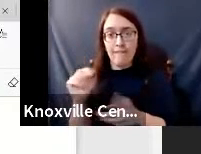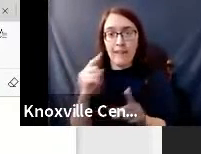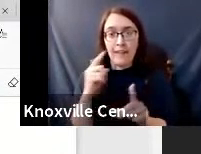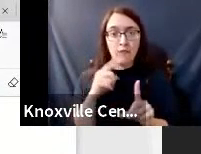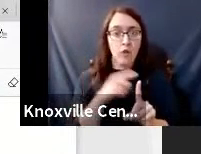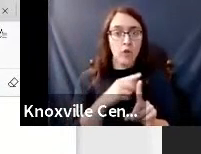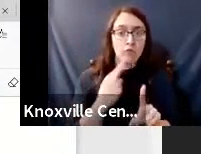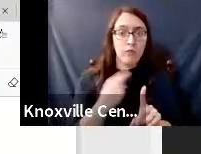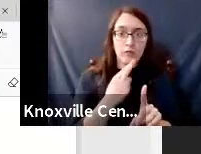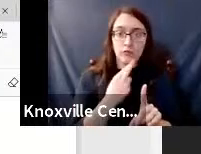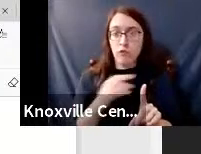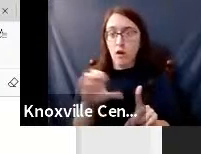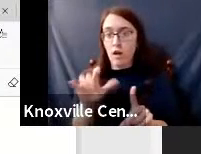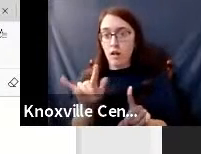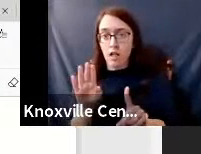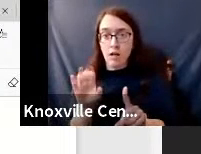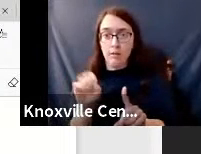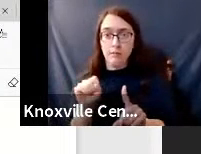etc.